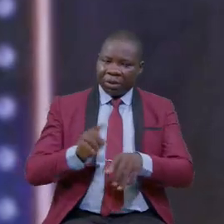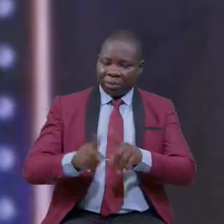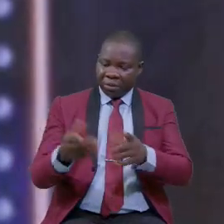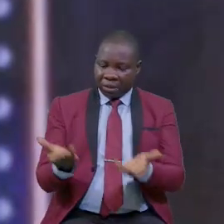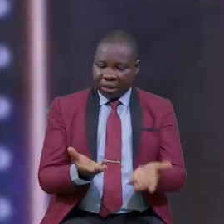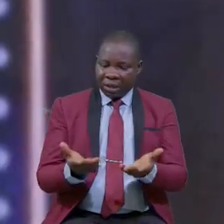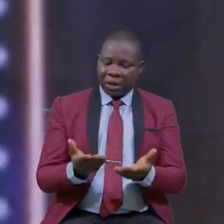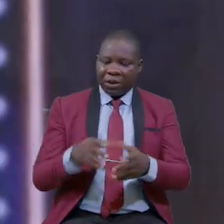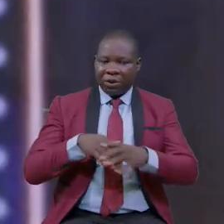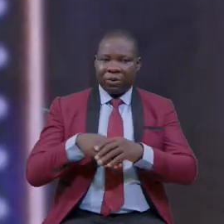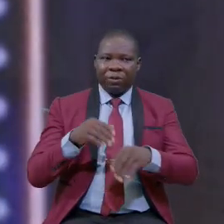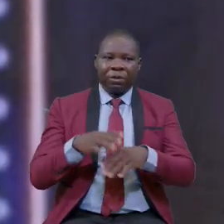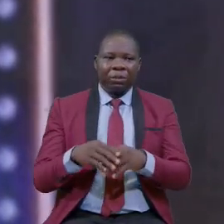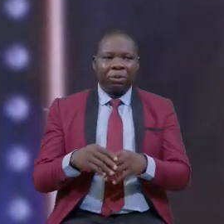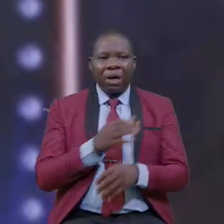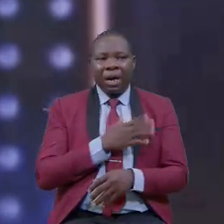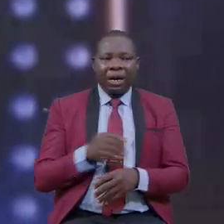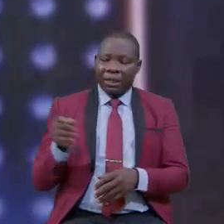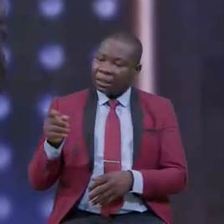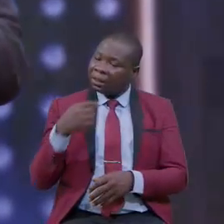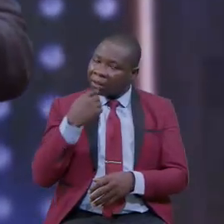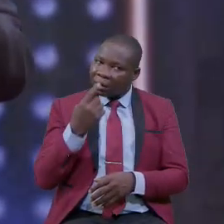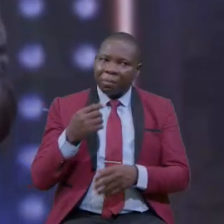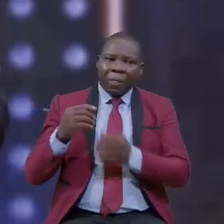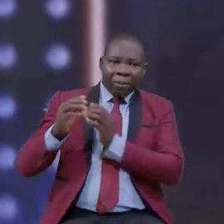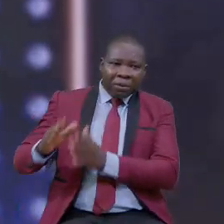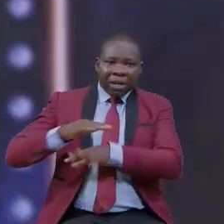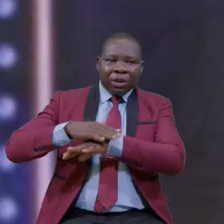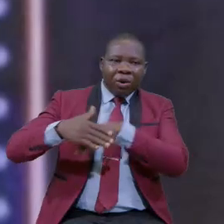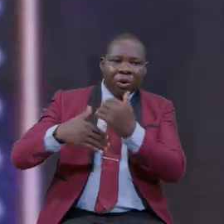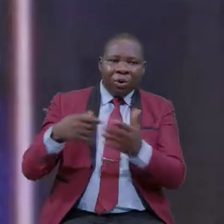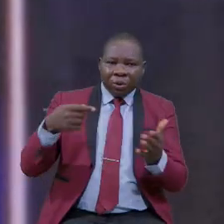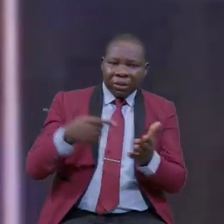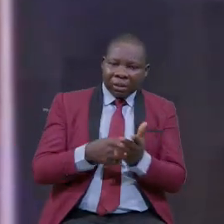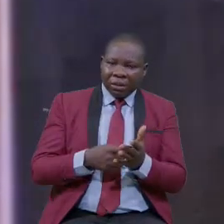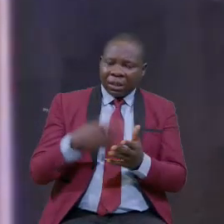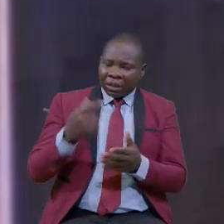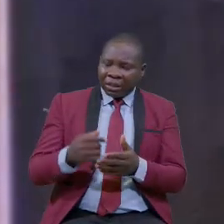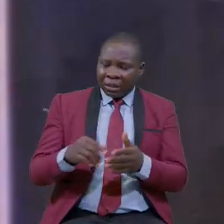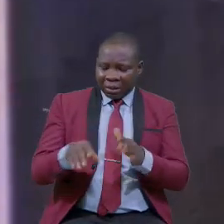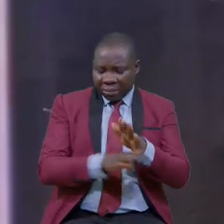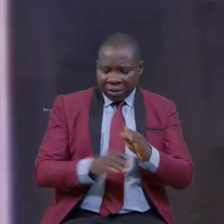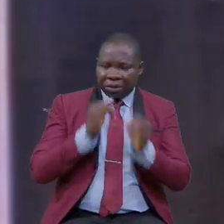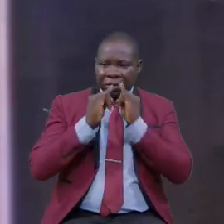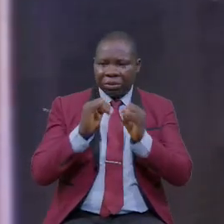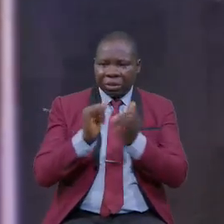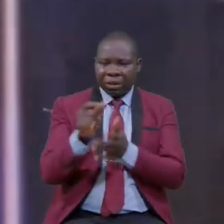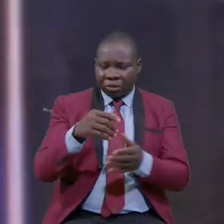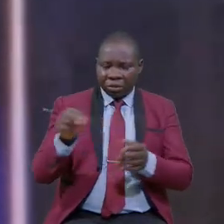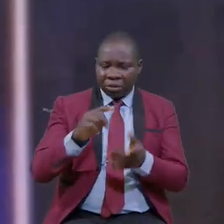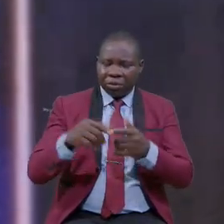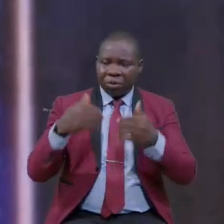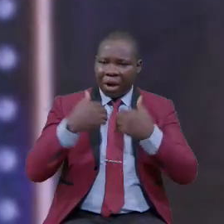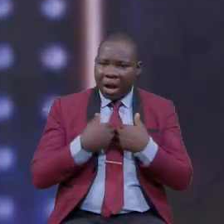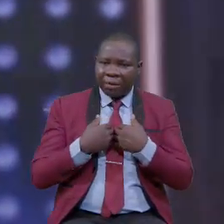ADD before leaving us that once a tree falls in the place where he falls us where to remain it